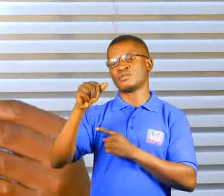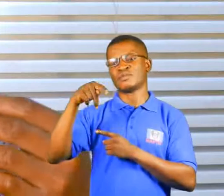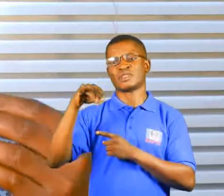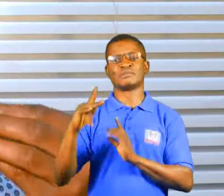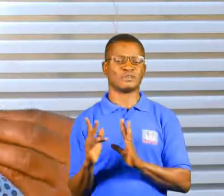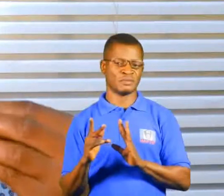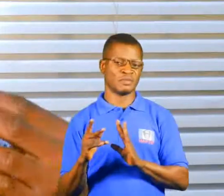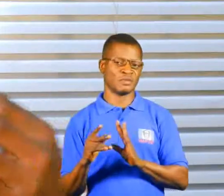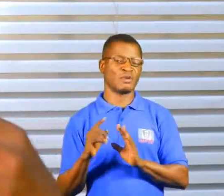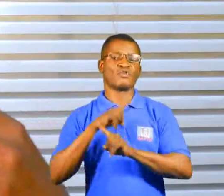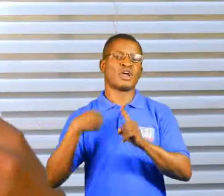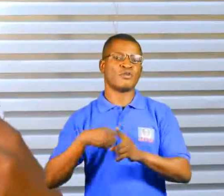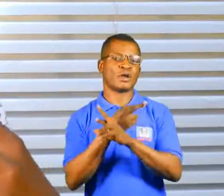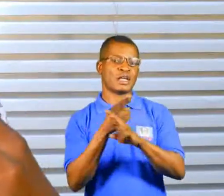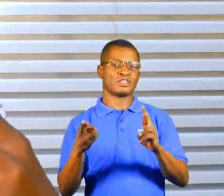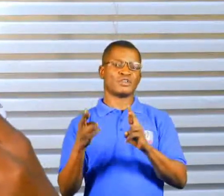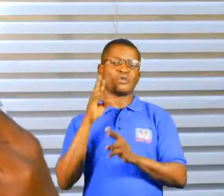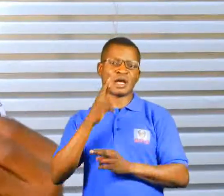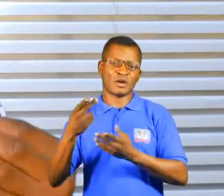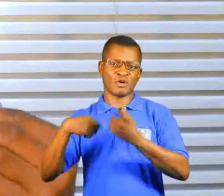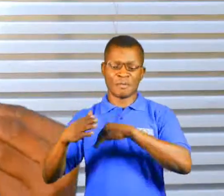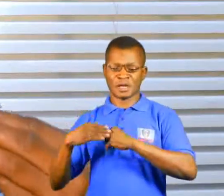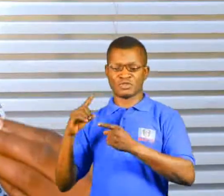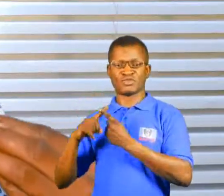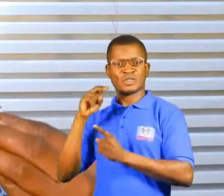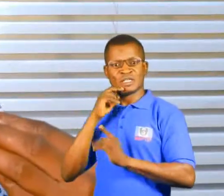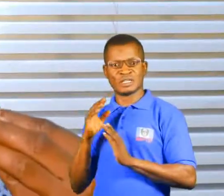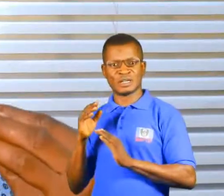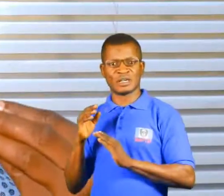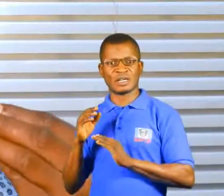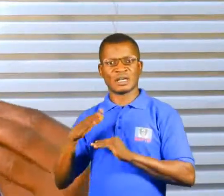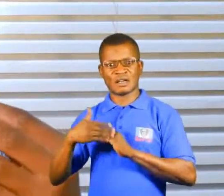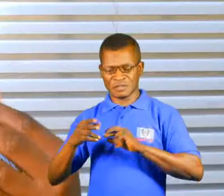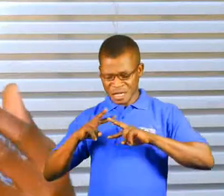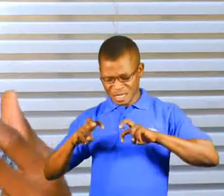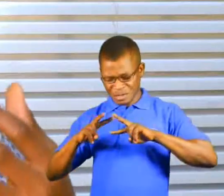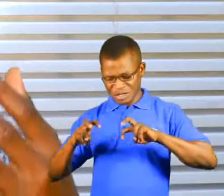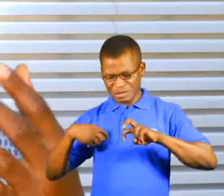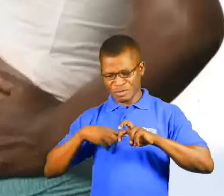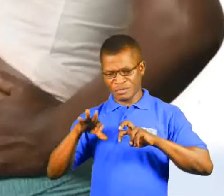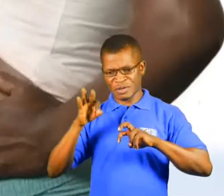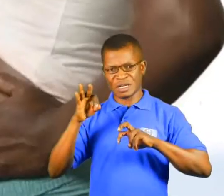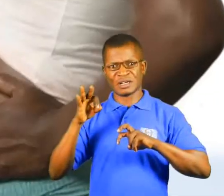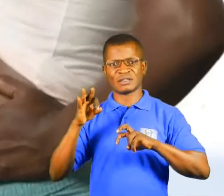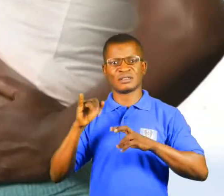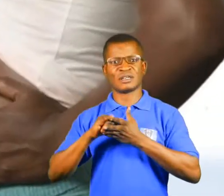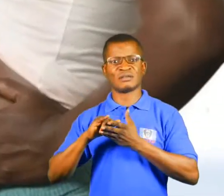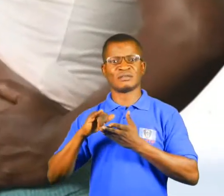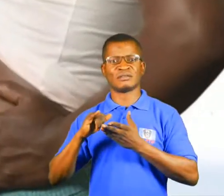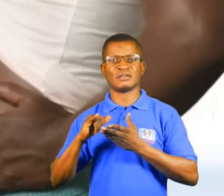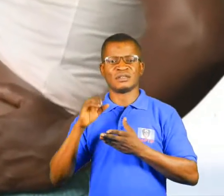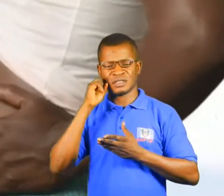When she was eventually rescued and repatriated to Nigeria, upon examination, we discovered that